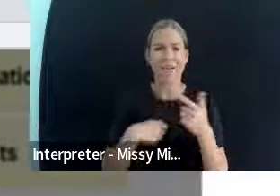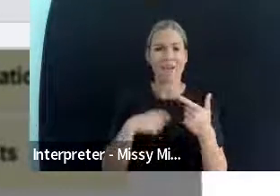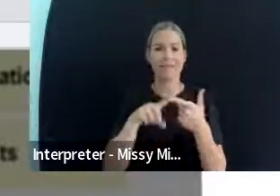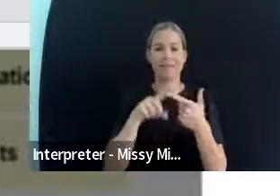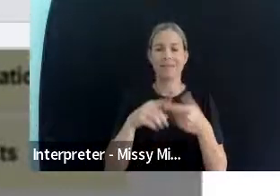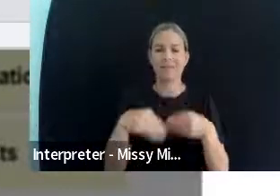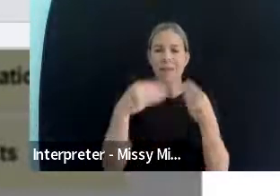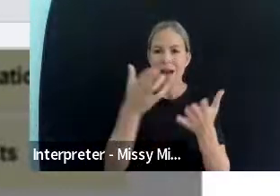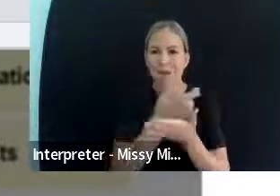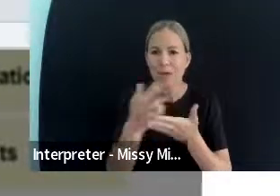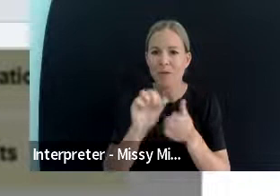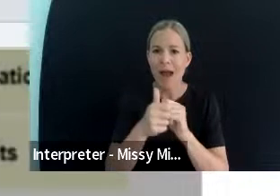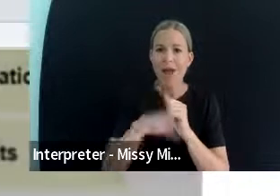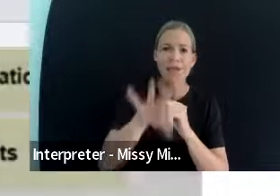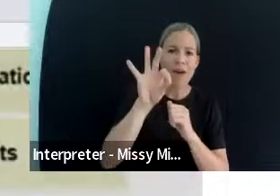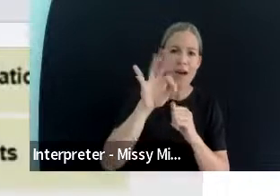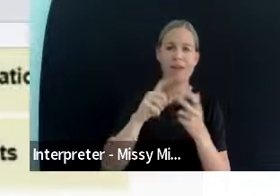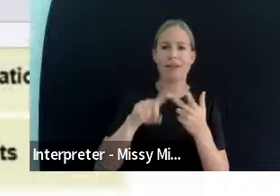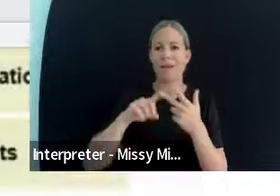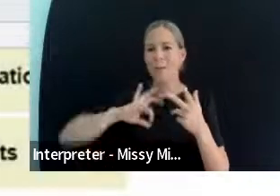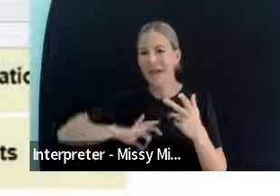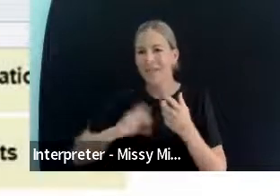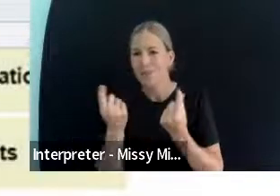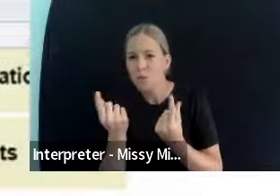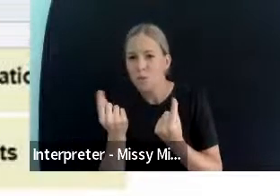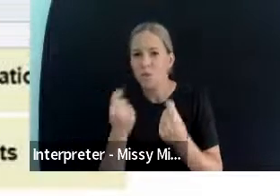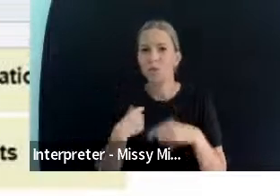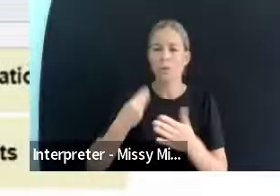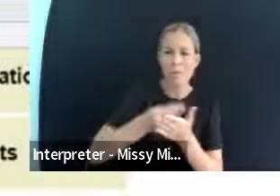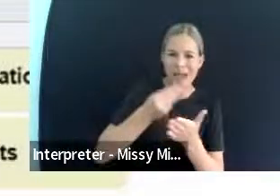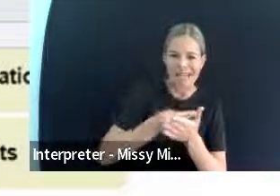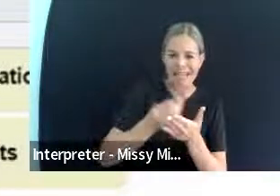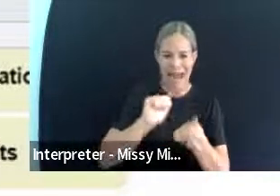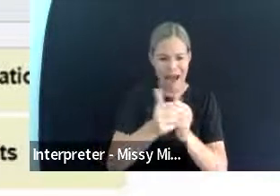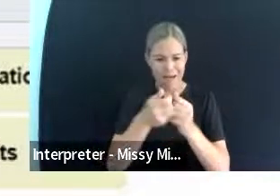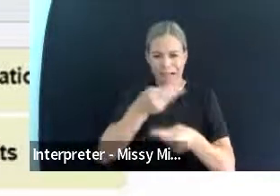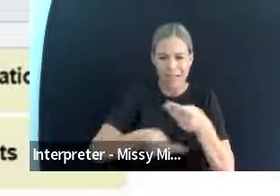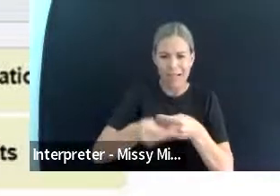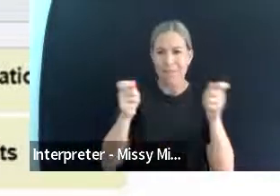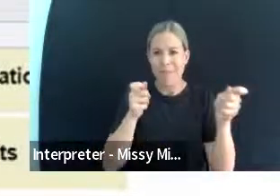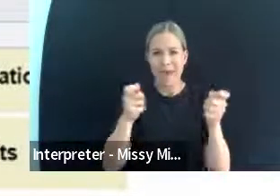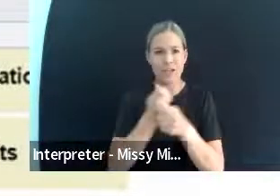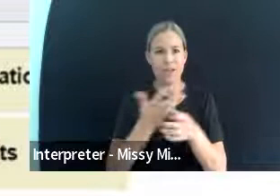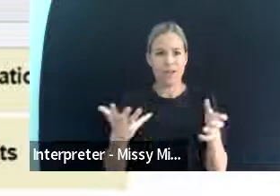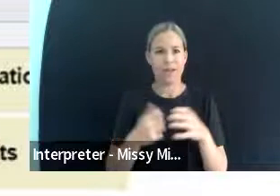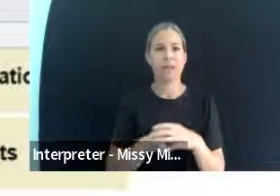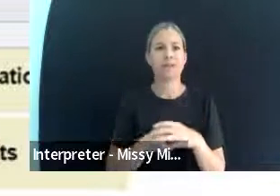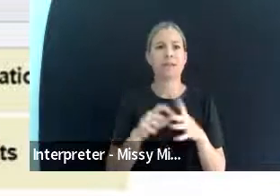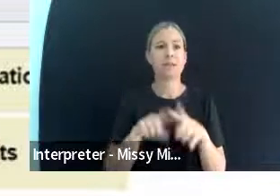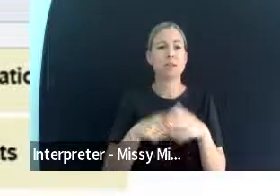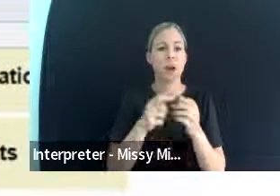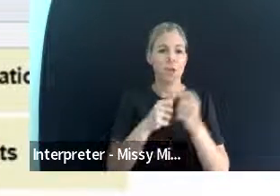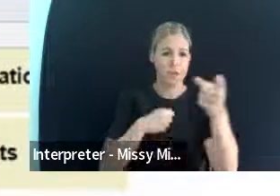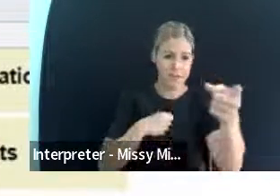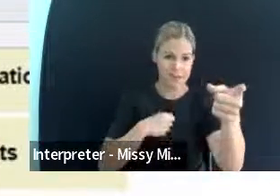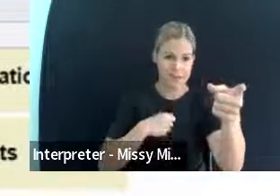benefits when you work, and manage the money you earn. A good place to start is the Getting Past the Myths article, which